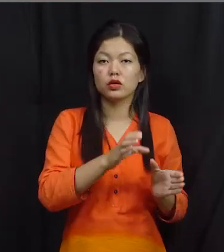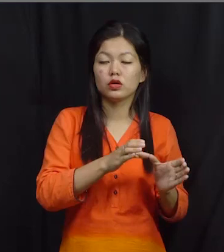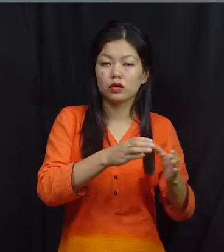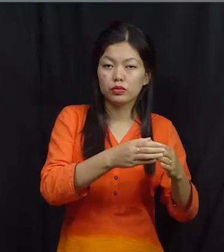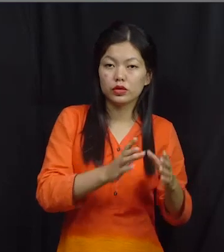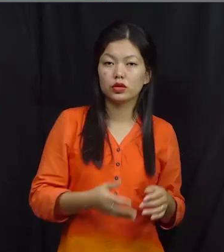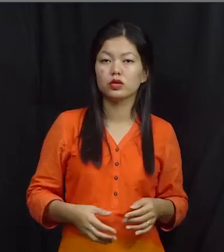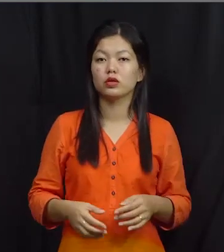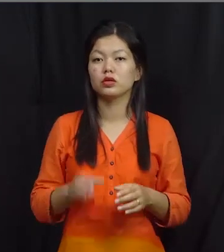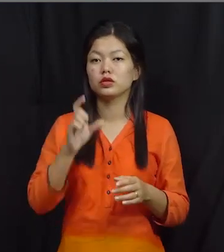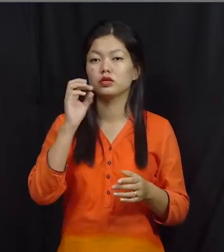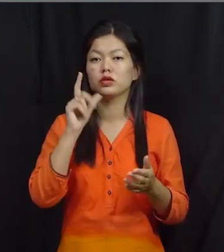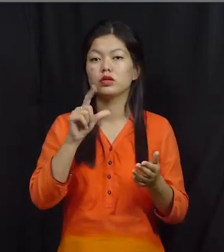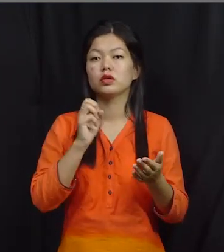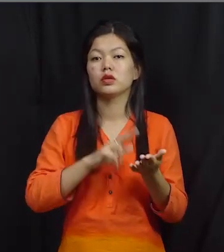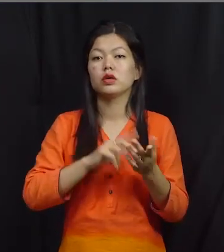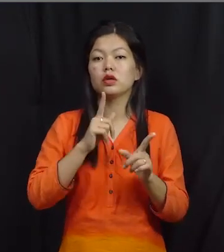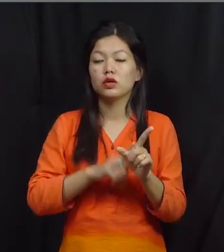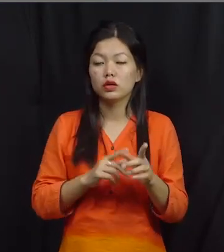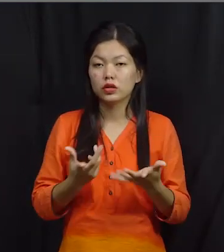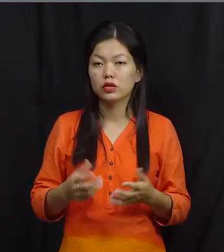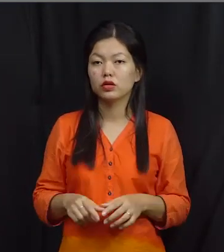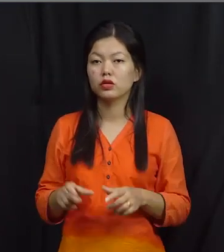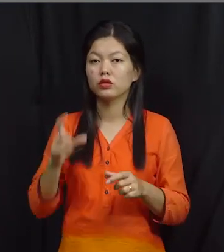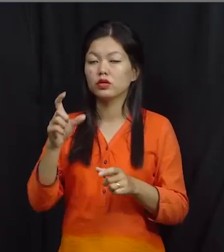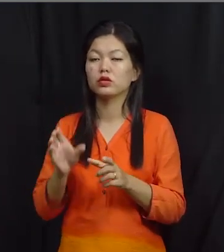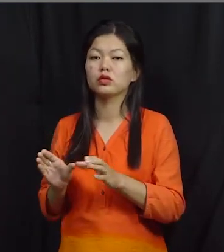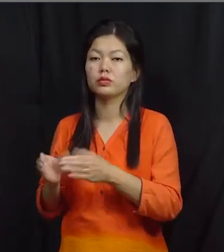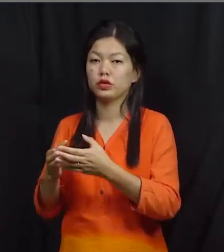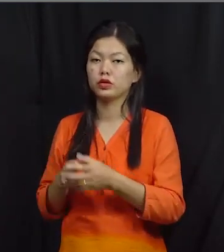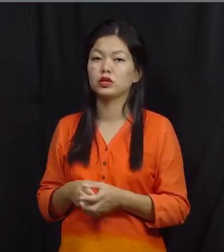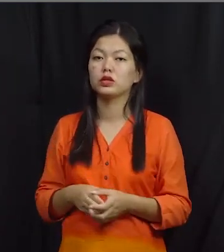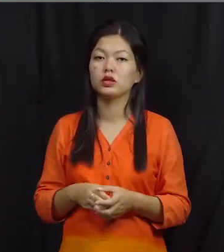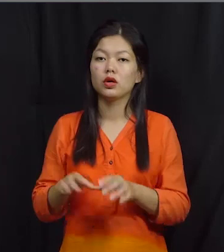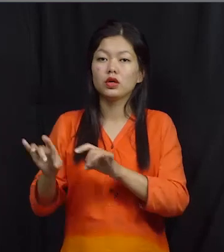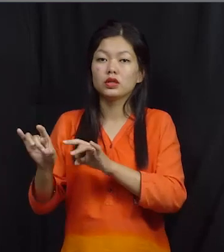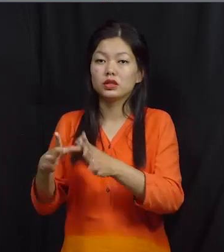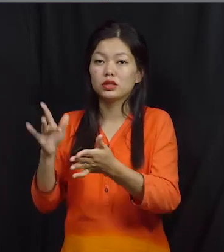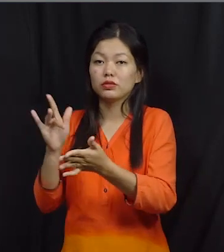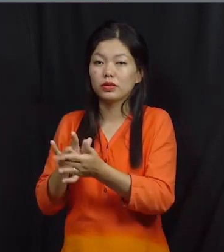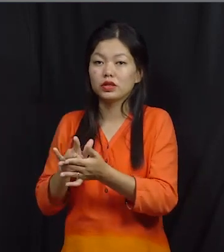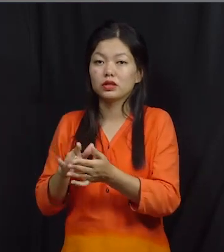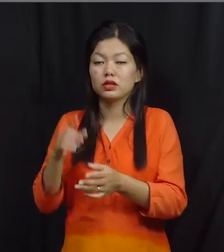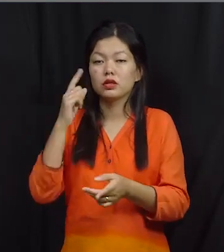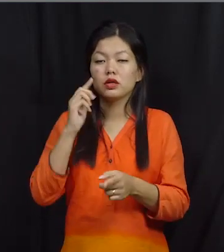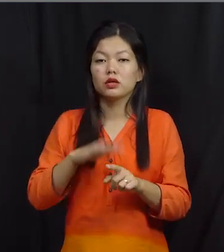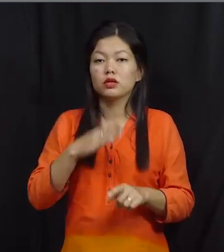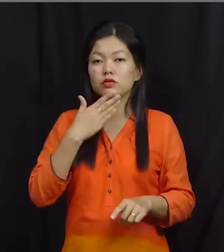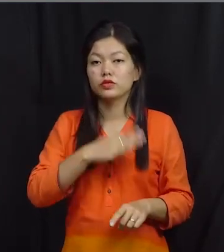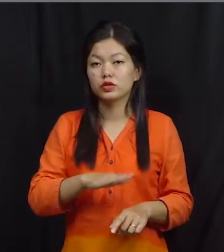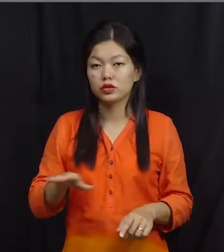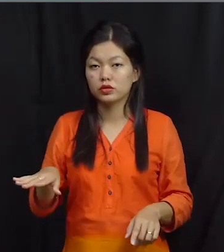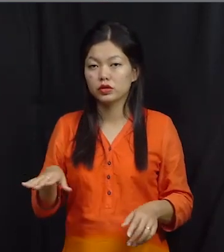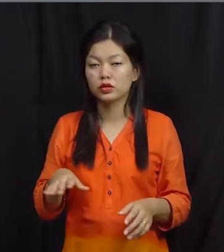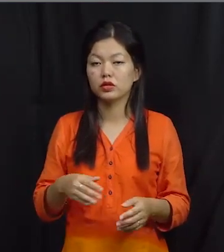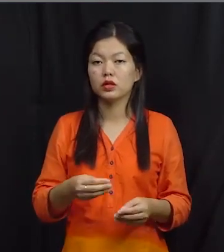many people are educated or skilled. Then definitely they will be good citizens, isn't it? Because they will